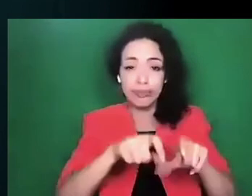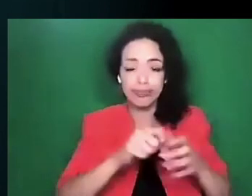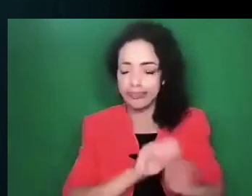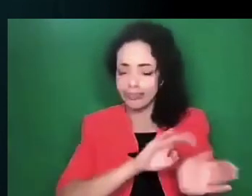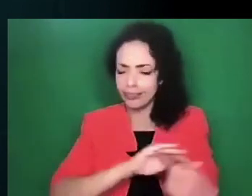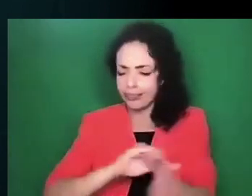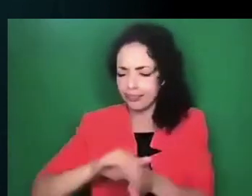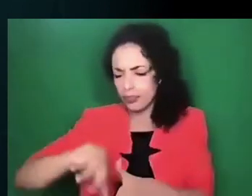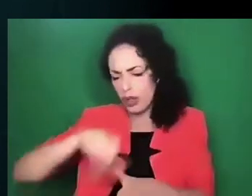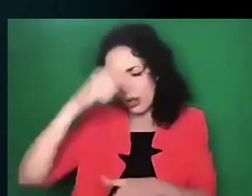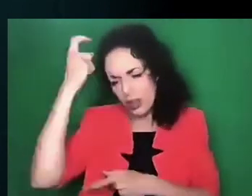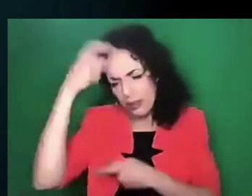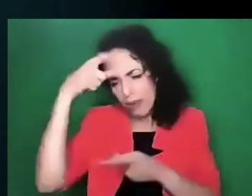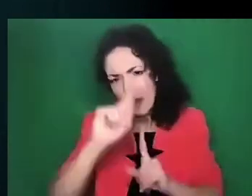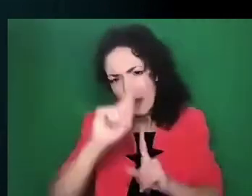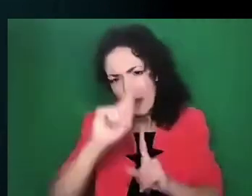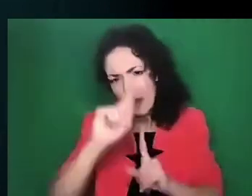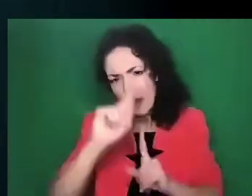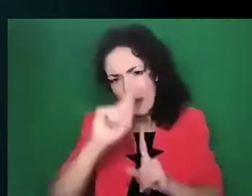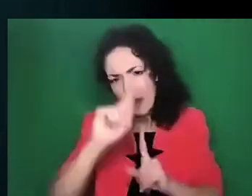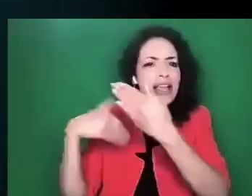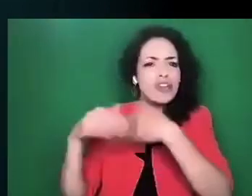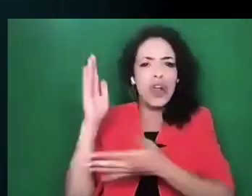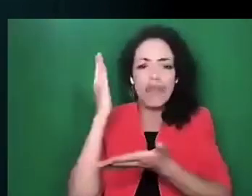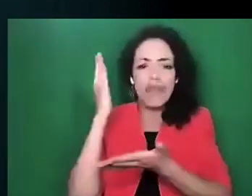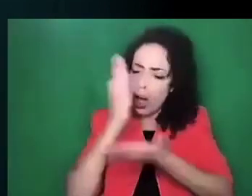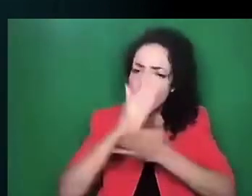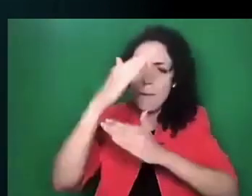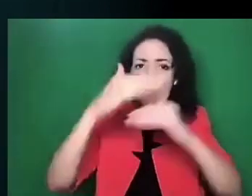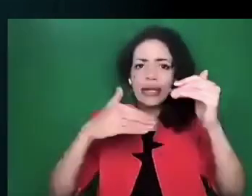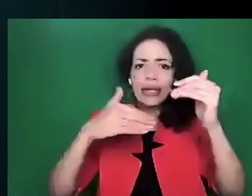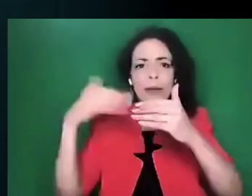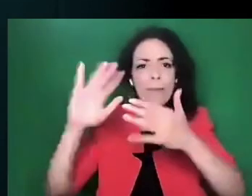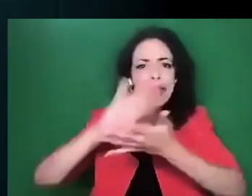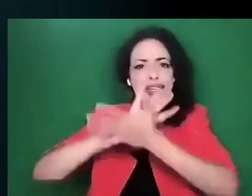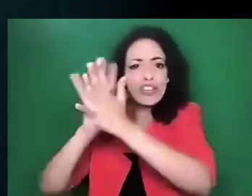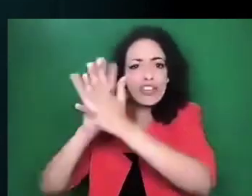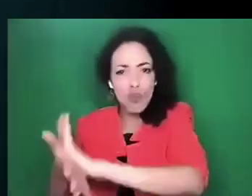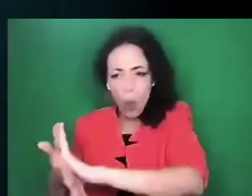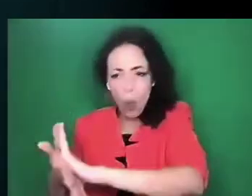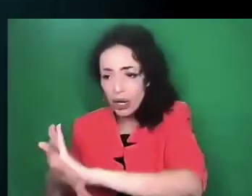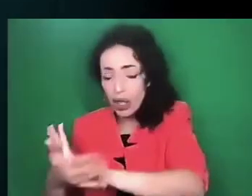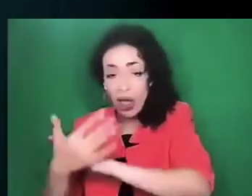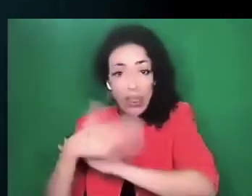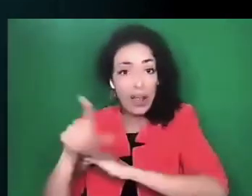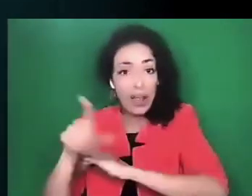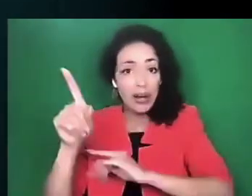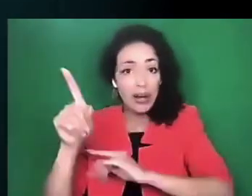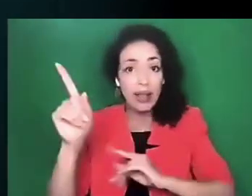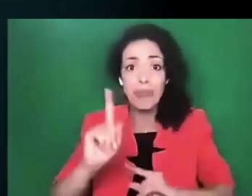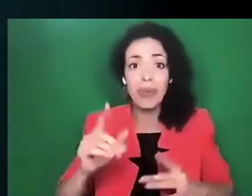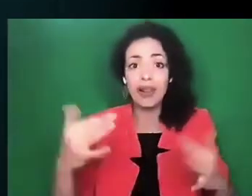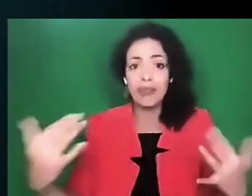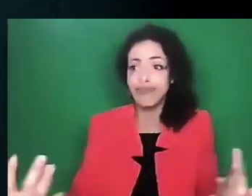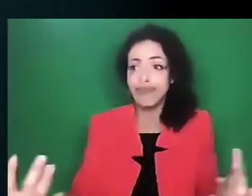history of a physical building that has been demolished. And then everyone came to us like friendly ghosts from the past, each telling